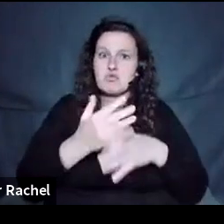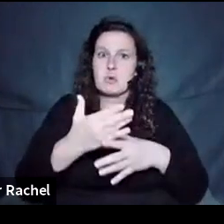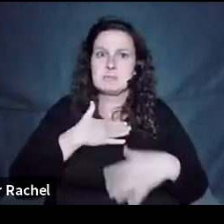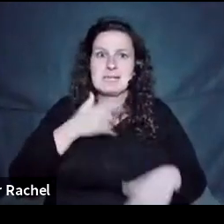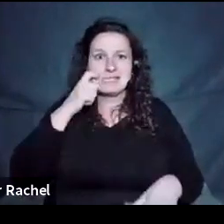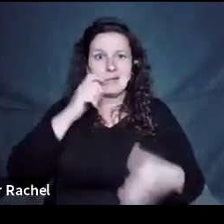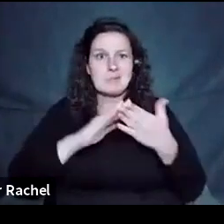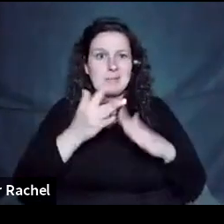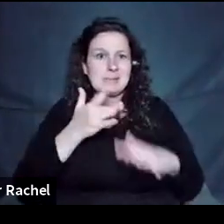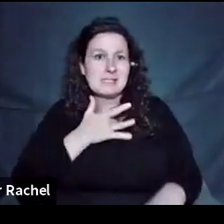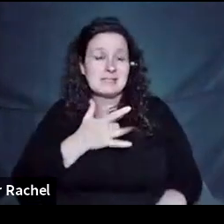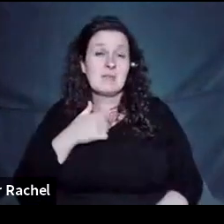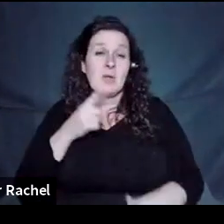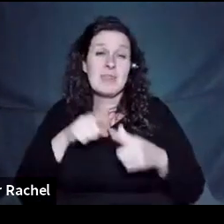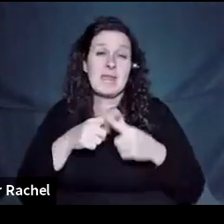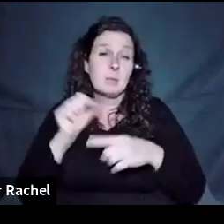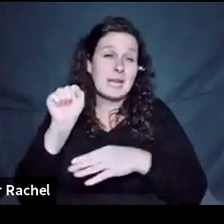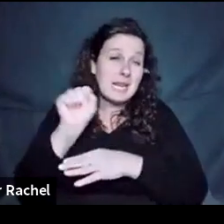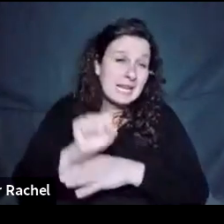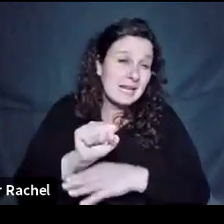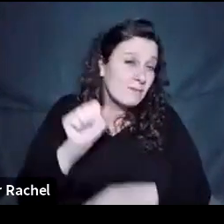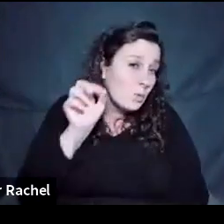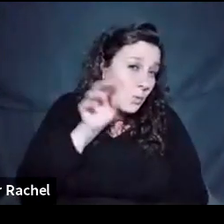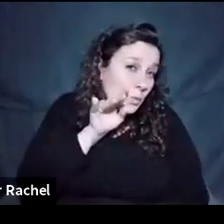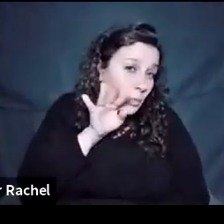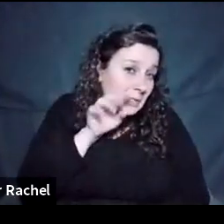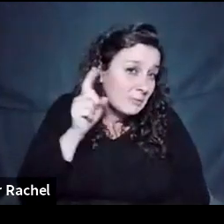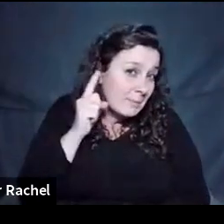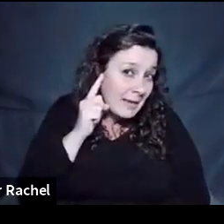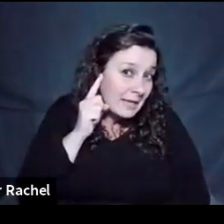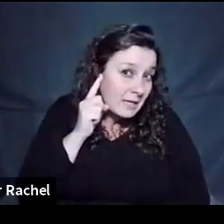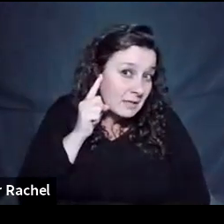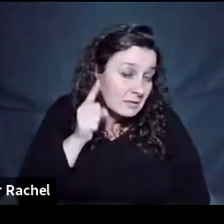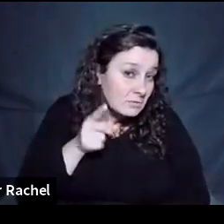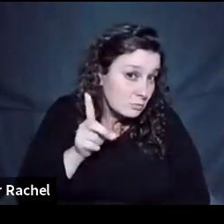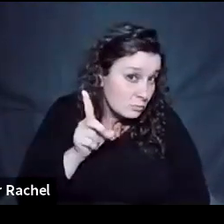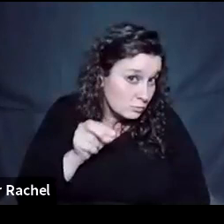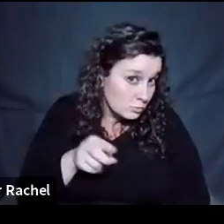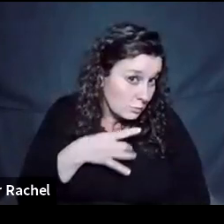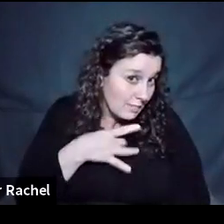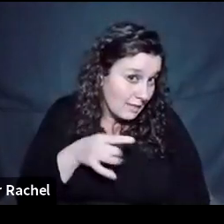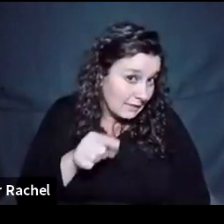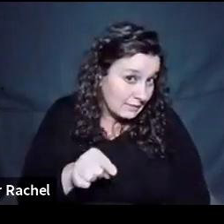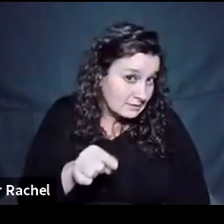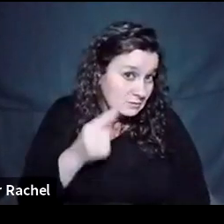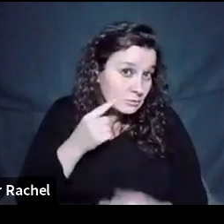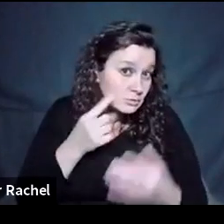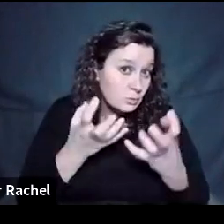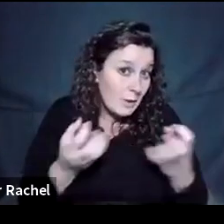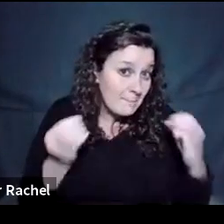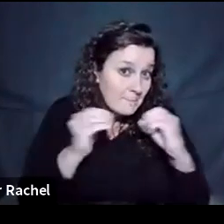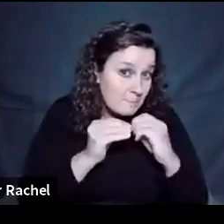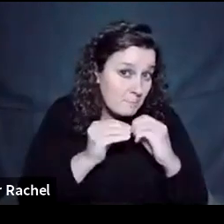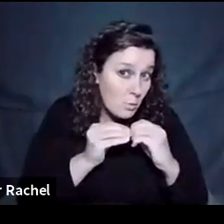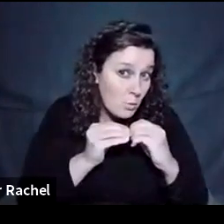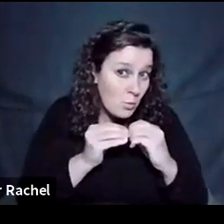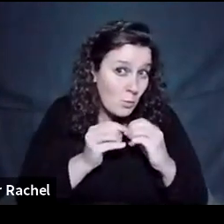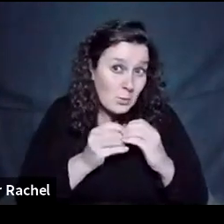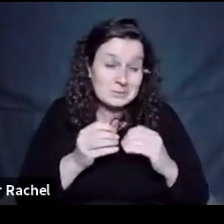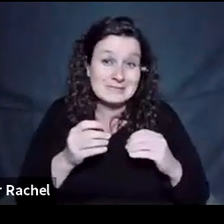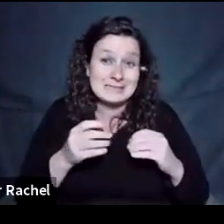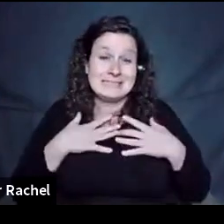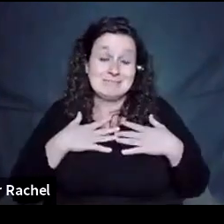lean over and whisper in my ear, you know, do you like this? Do you want more? And it was just